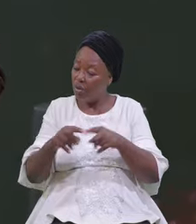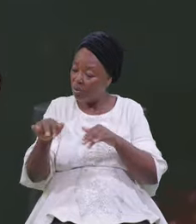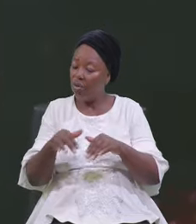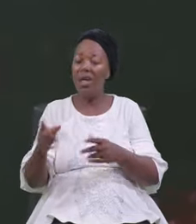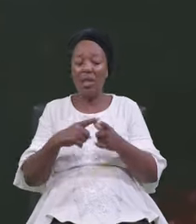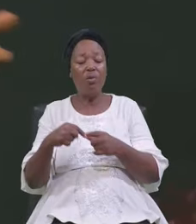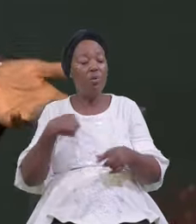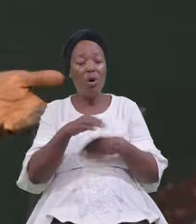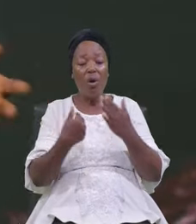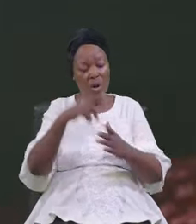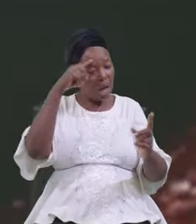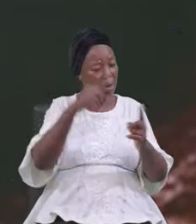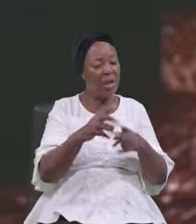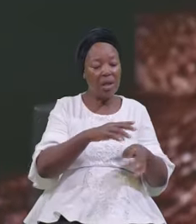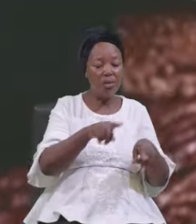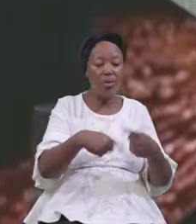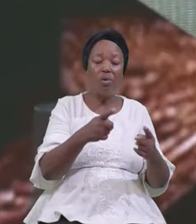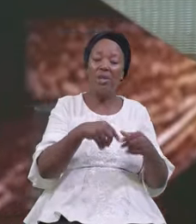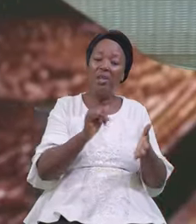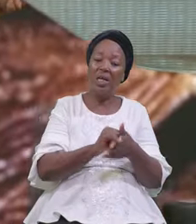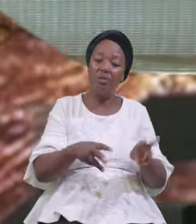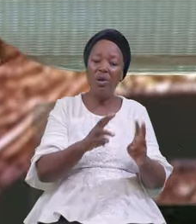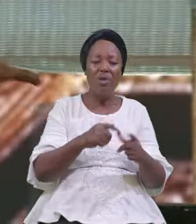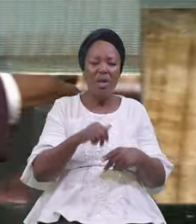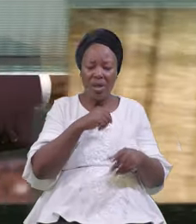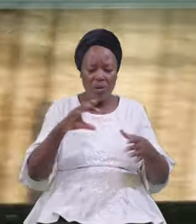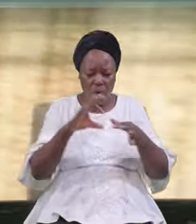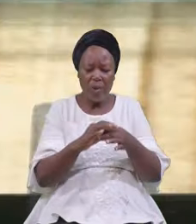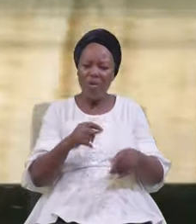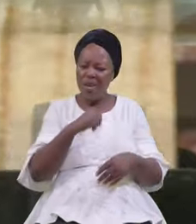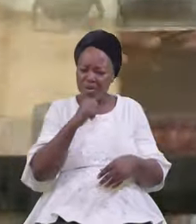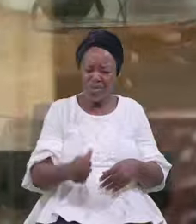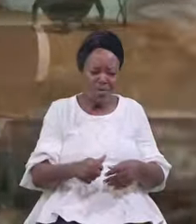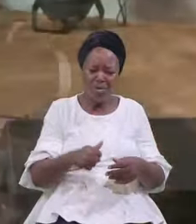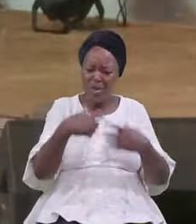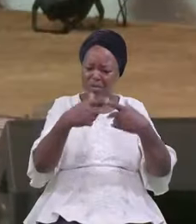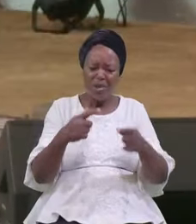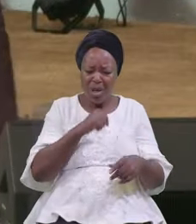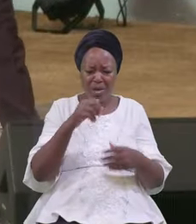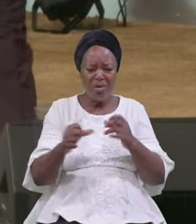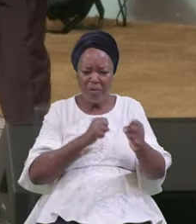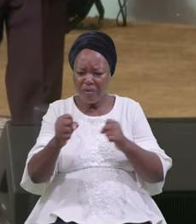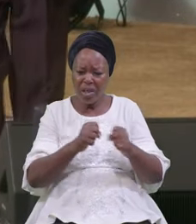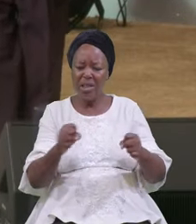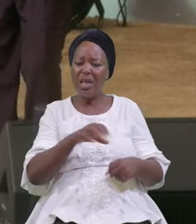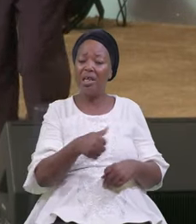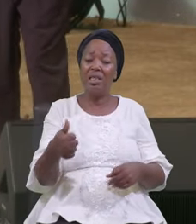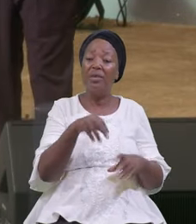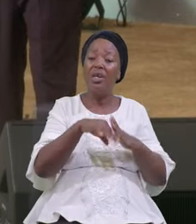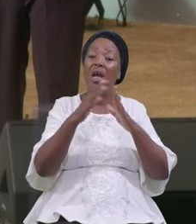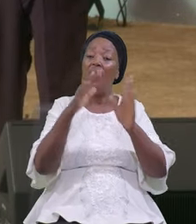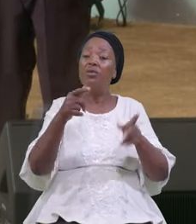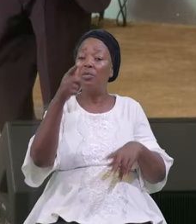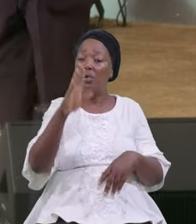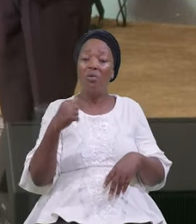the way to go. We all cooperate. We're not tearing apart. We're not causing discord in the house of God. We're not